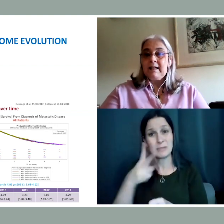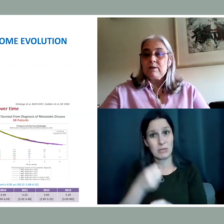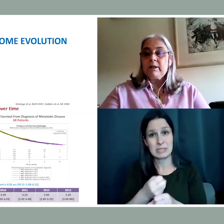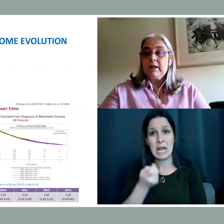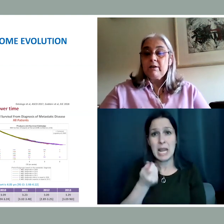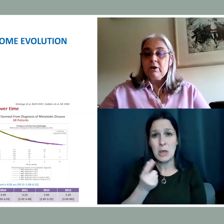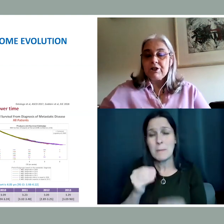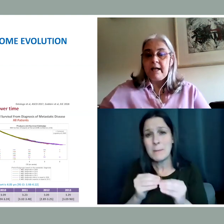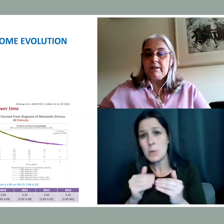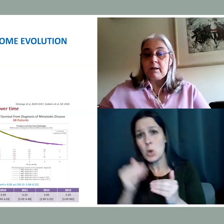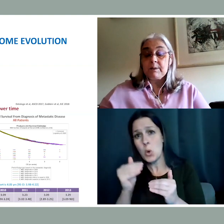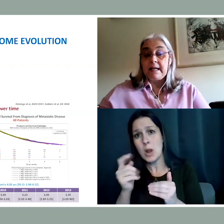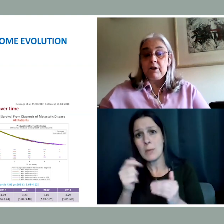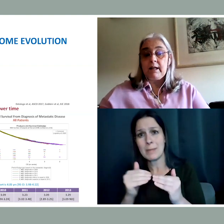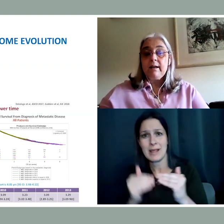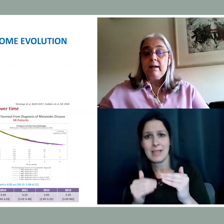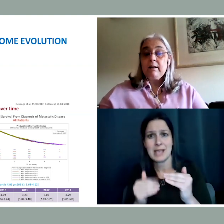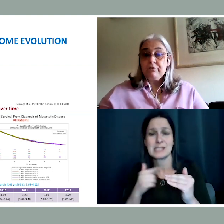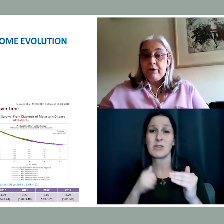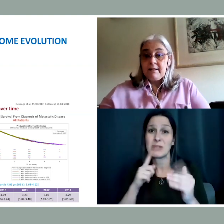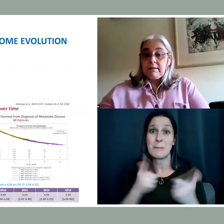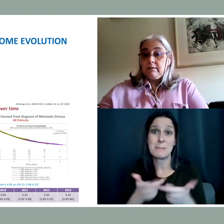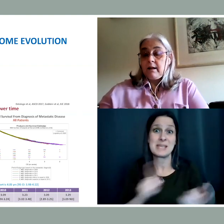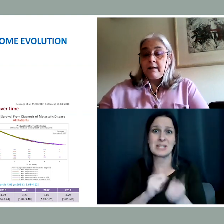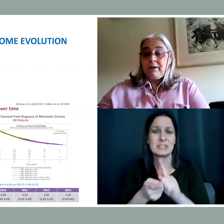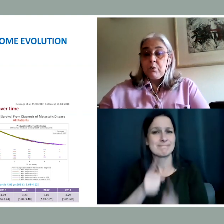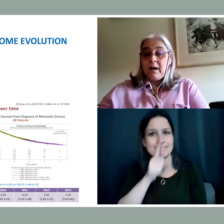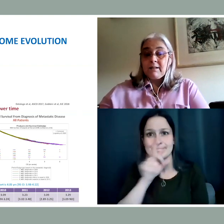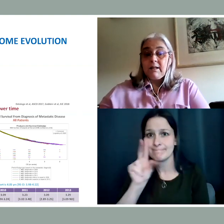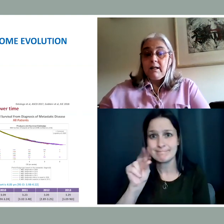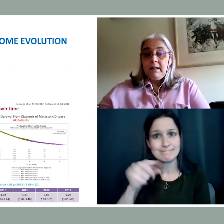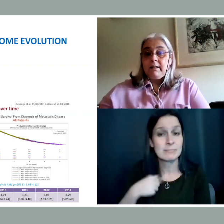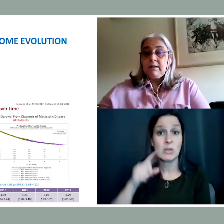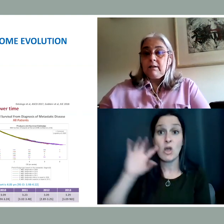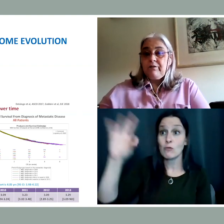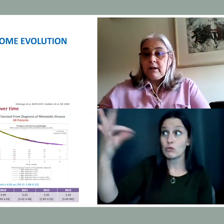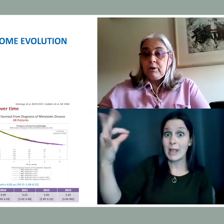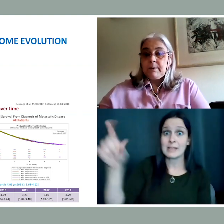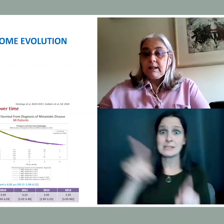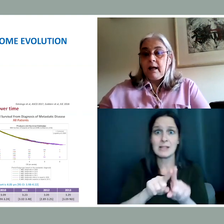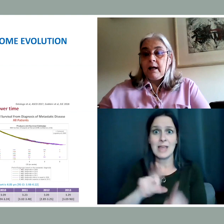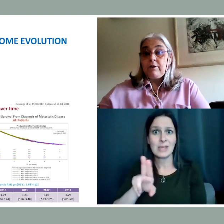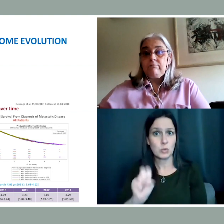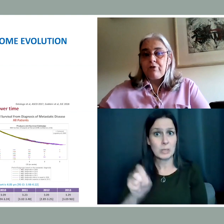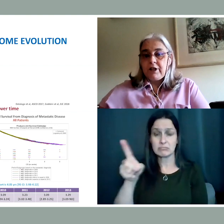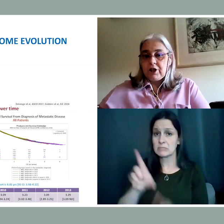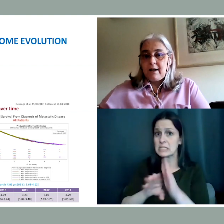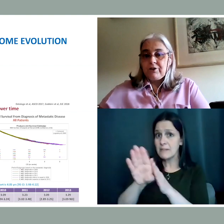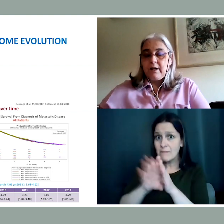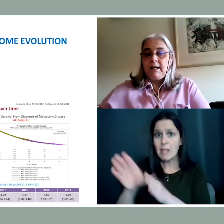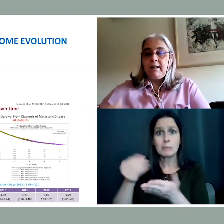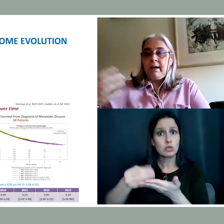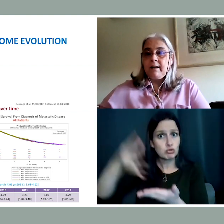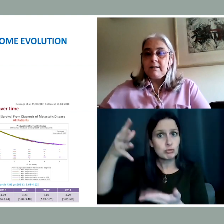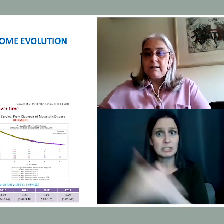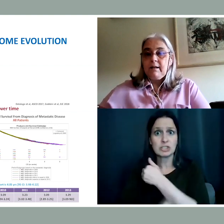bit less, but not changed substantially. And France, like the US, it's a developed and rich